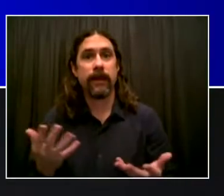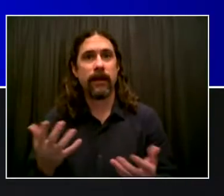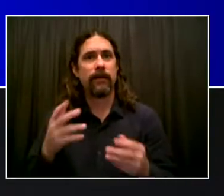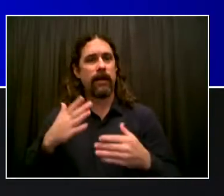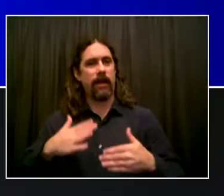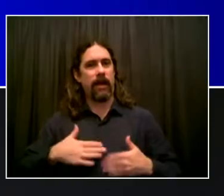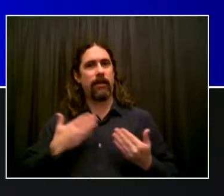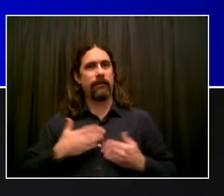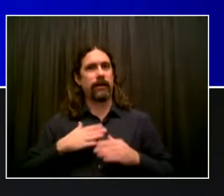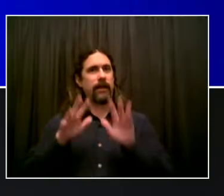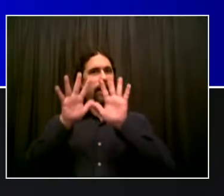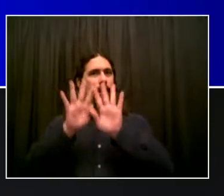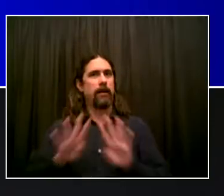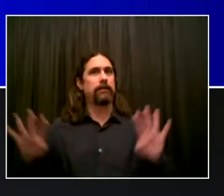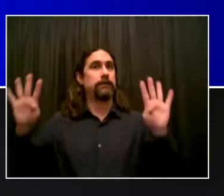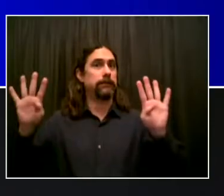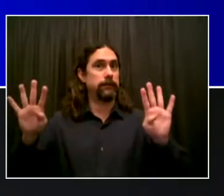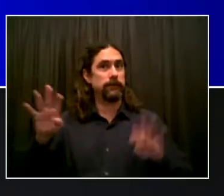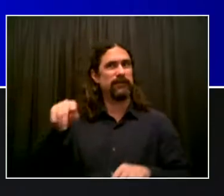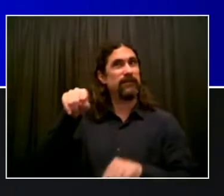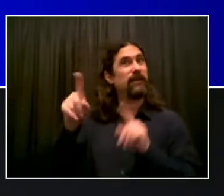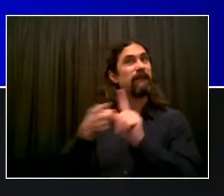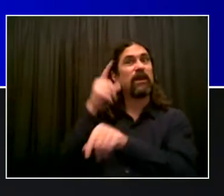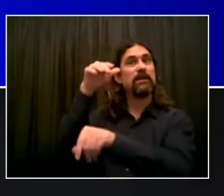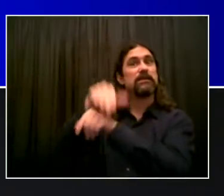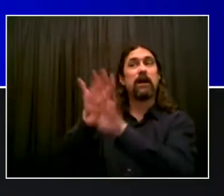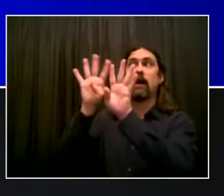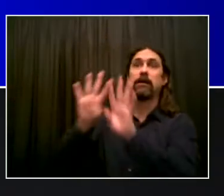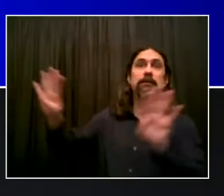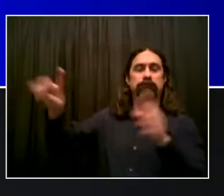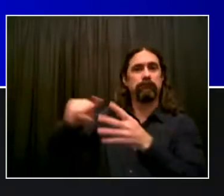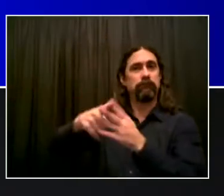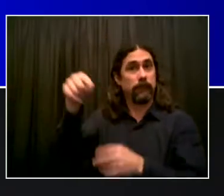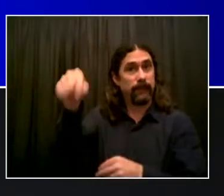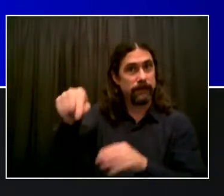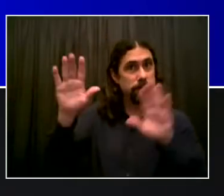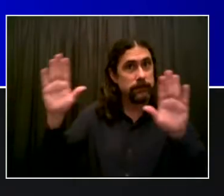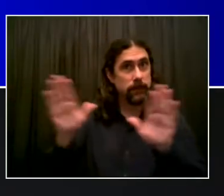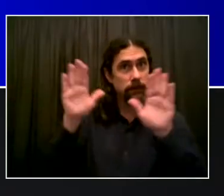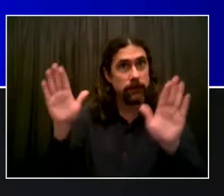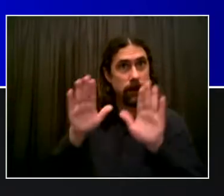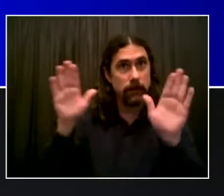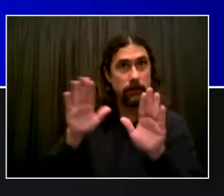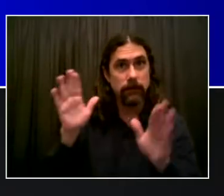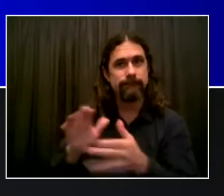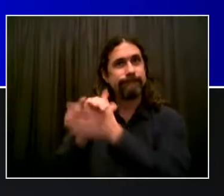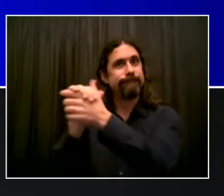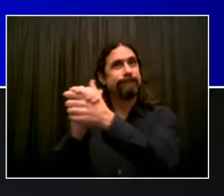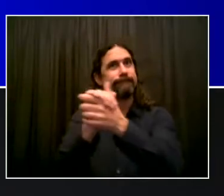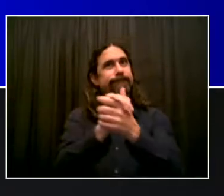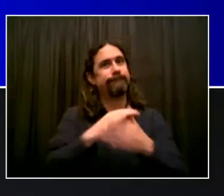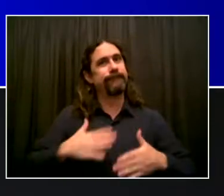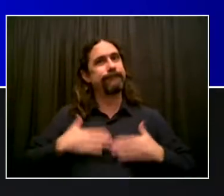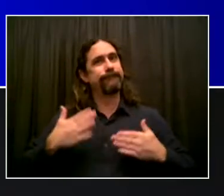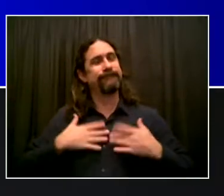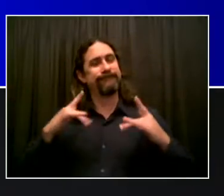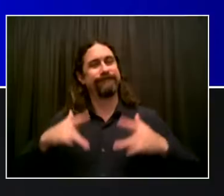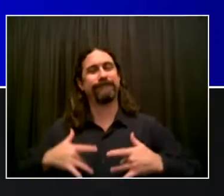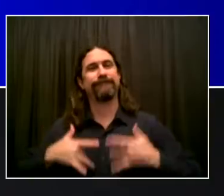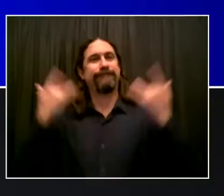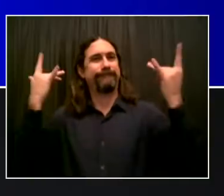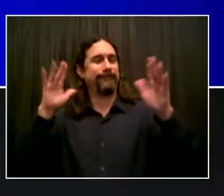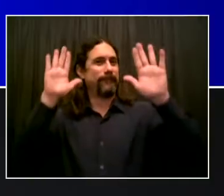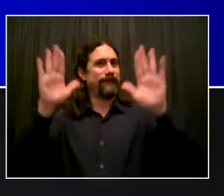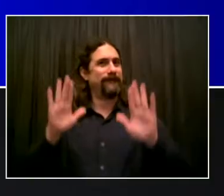to really think about the way forward and something positive. May the light of the menorah continue to shine on